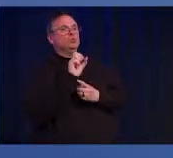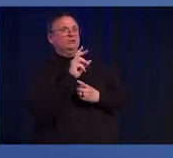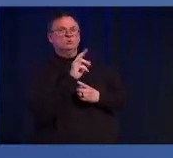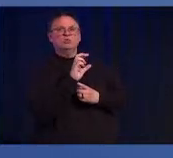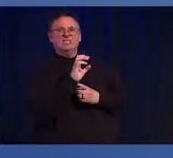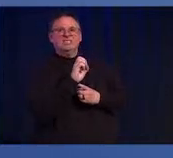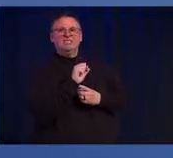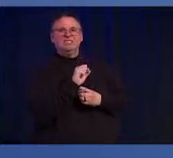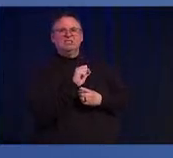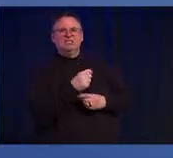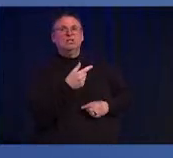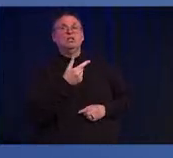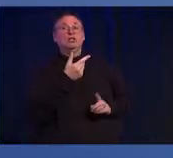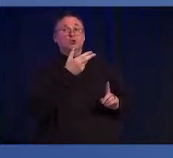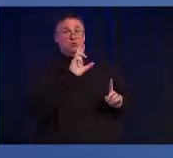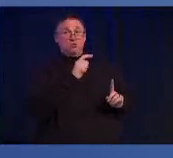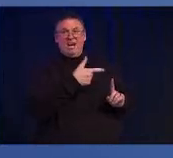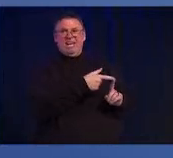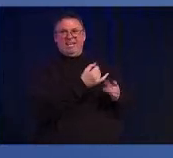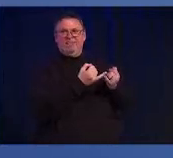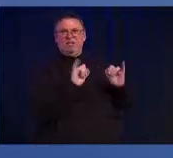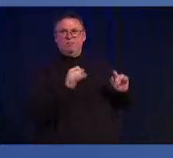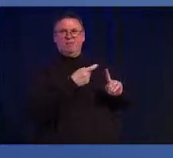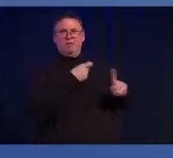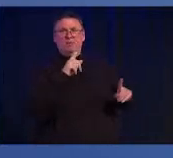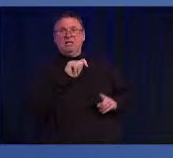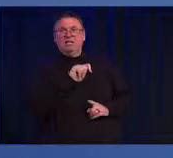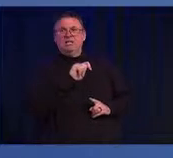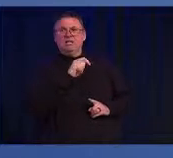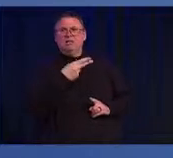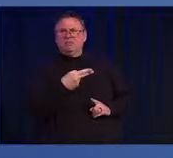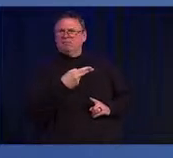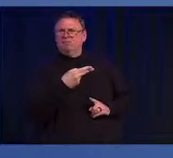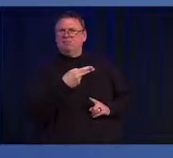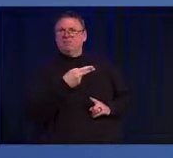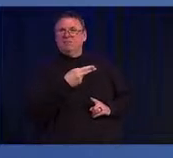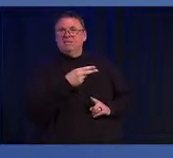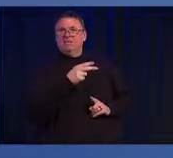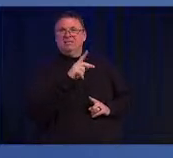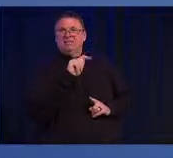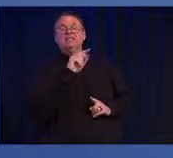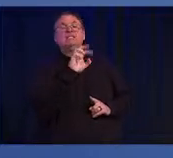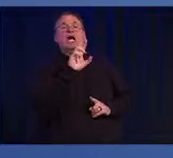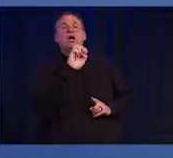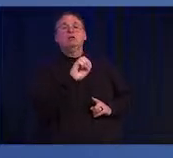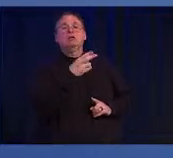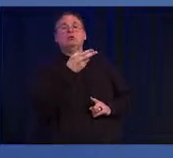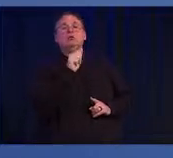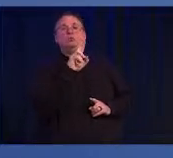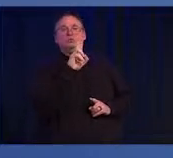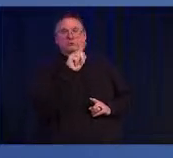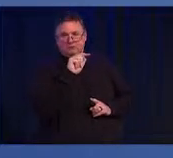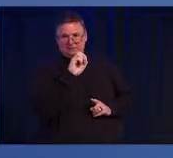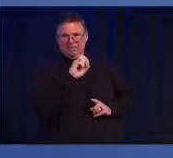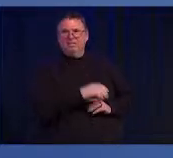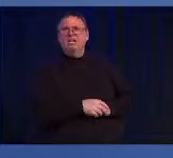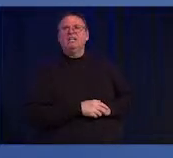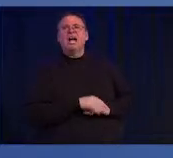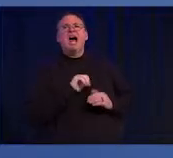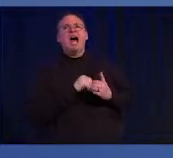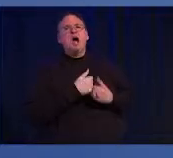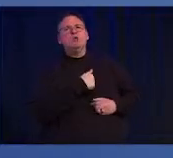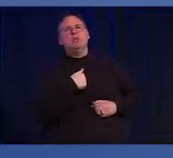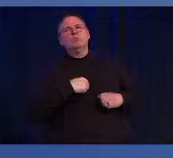asked, how will you protect Indiana's natural spaces, water resources, and environment while also supporting